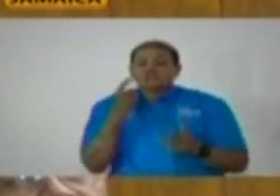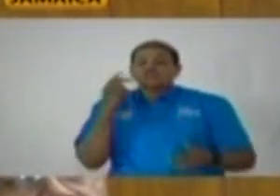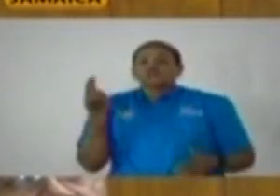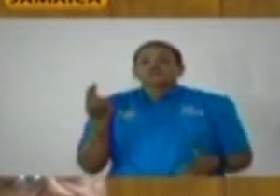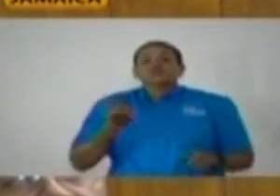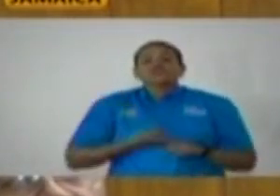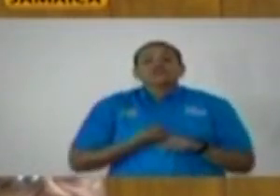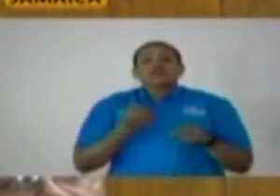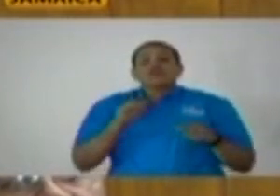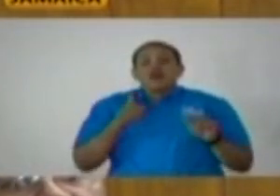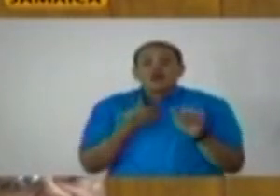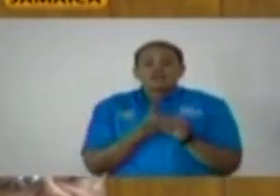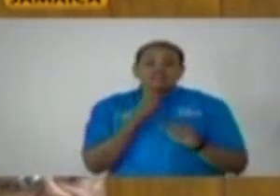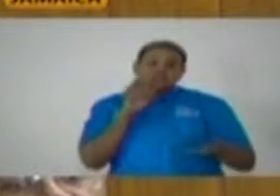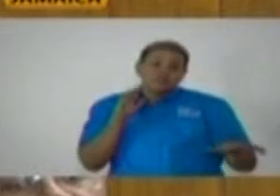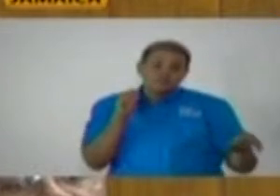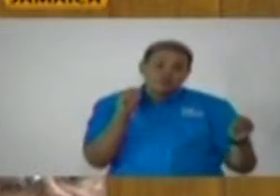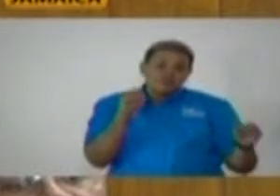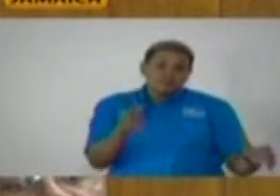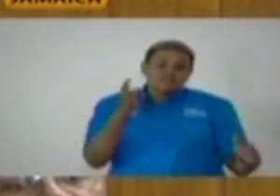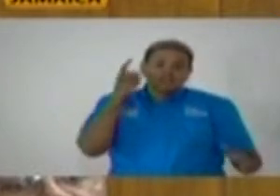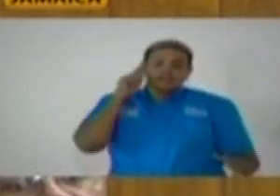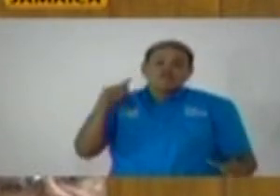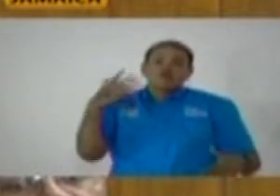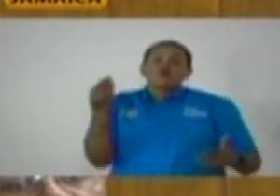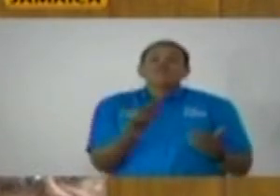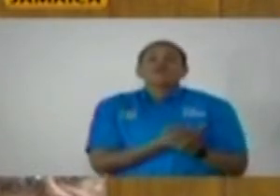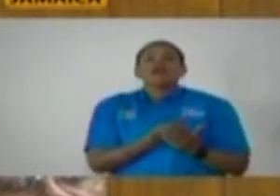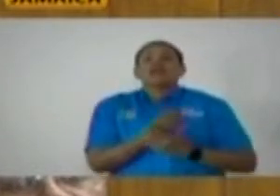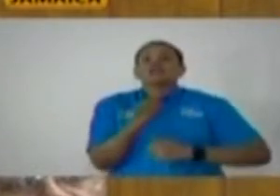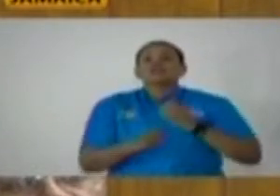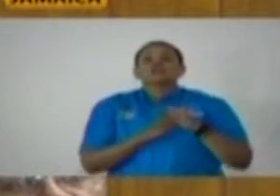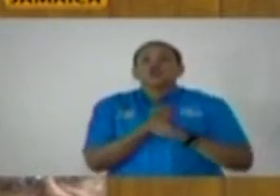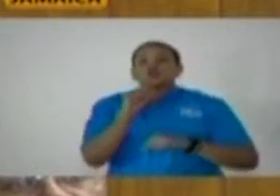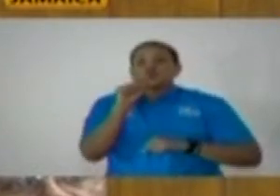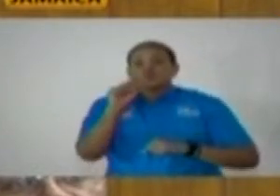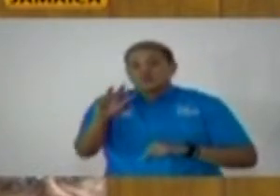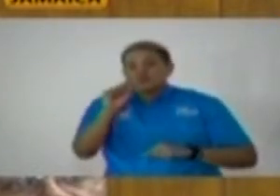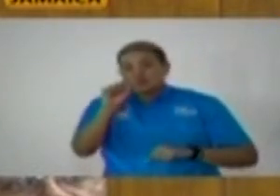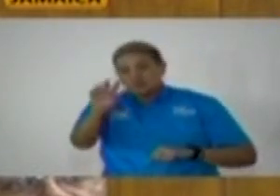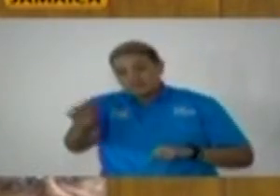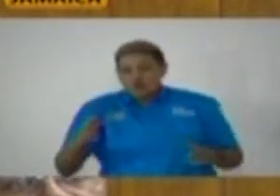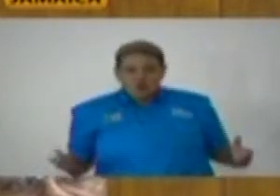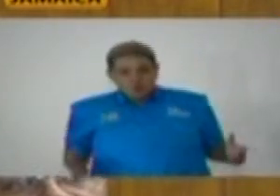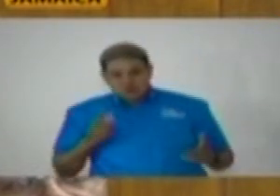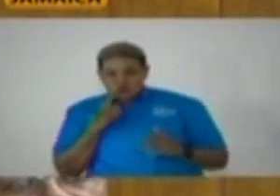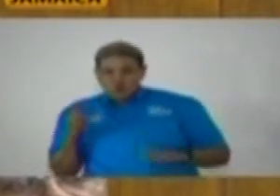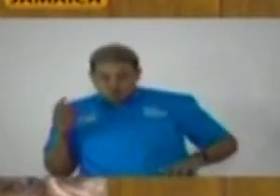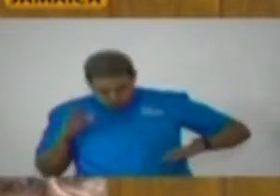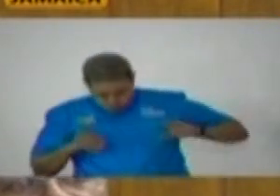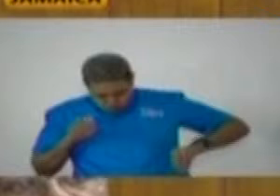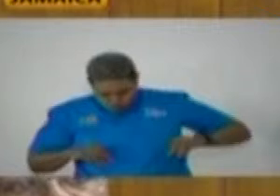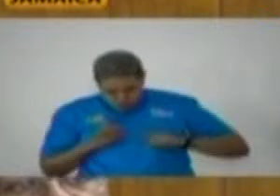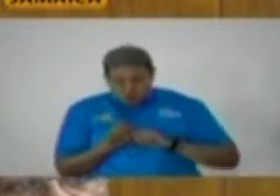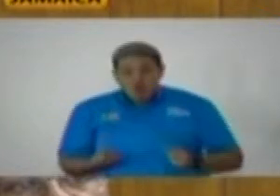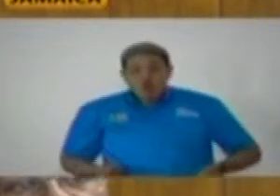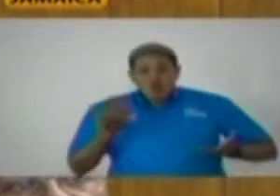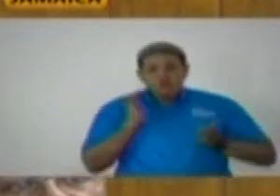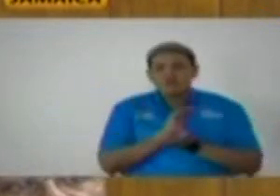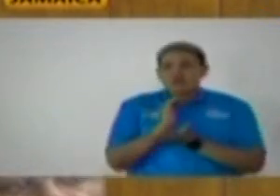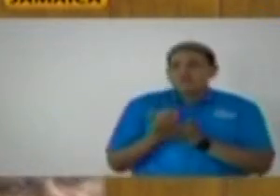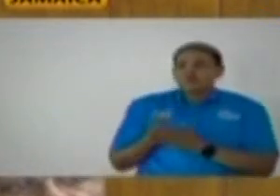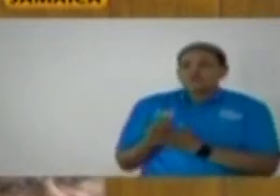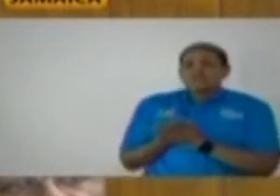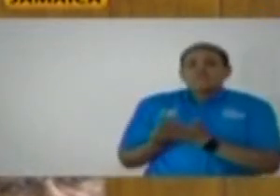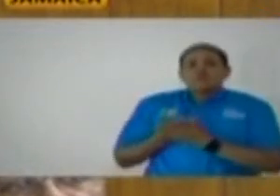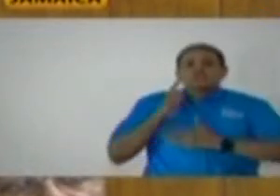using a contingency provision for the fiscal year 23-24 to include the amounts budgeted